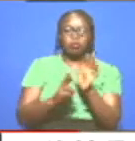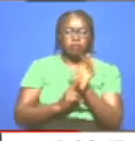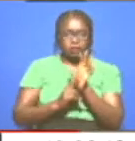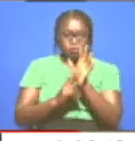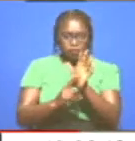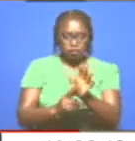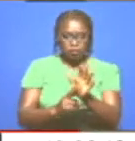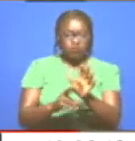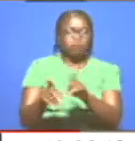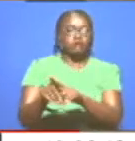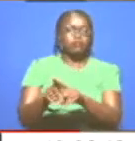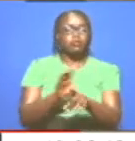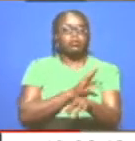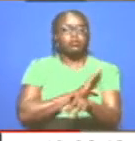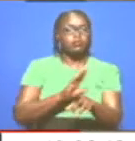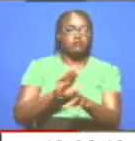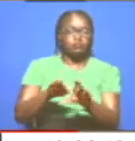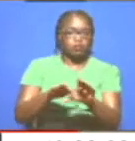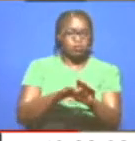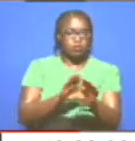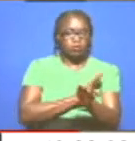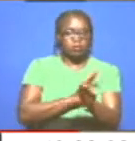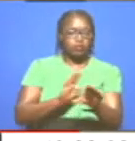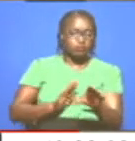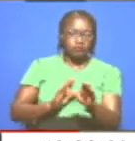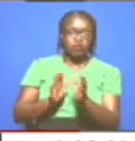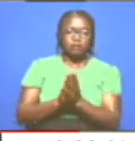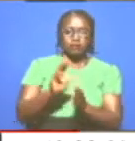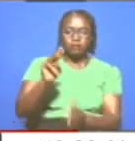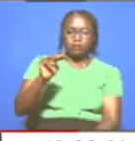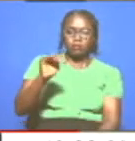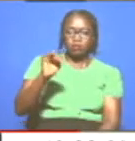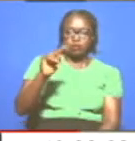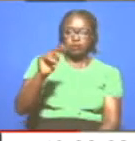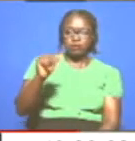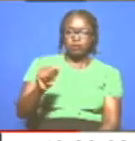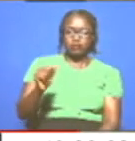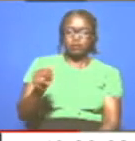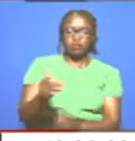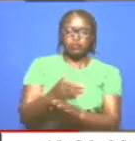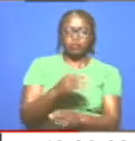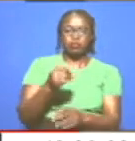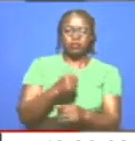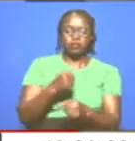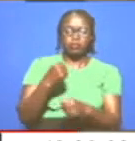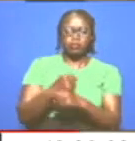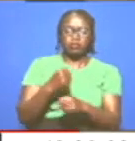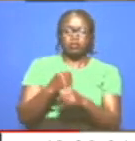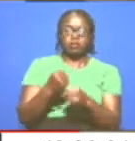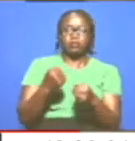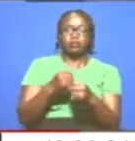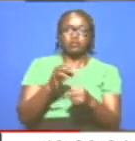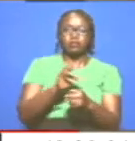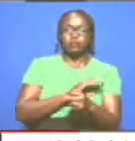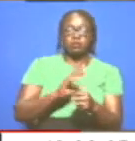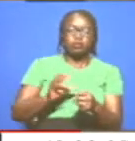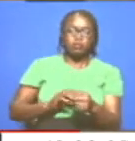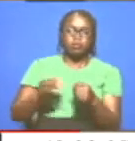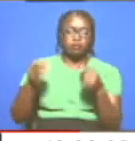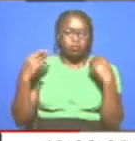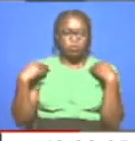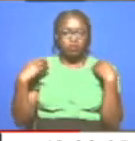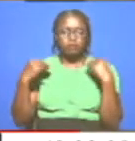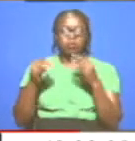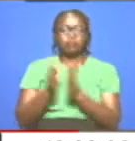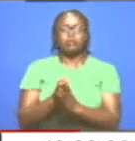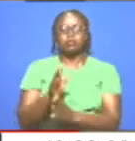Also members of the board, Maina Kiruma Kamau, who is a former acting commissioner for sport. The treasurer is Kalpesh Solanki, and Paulino Mamo is the